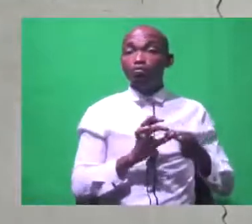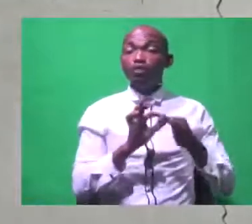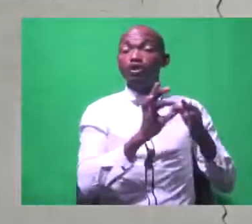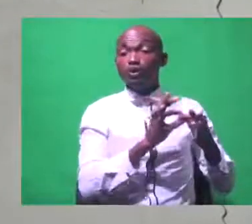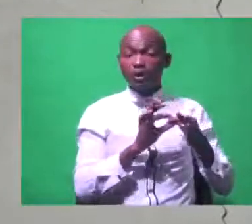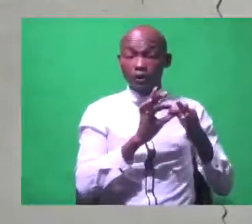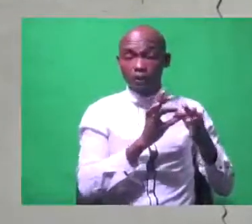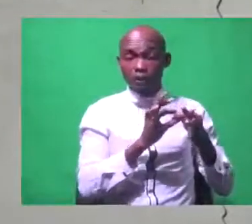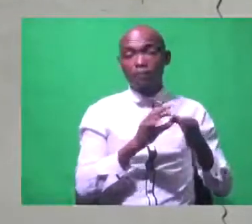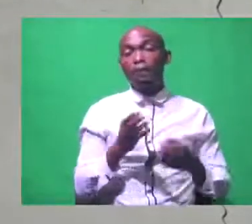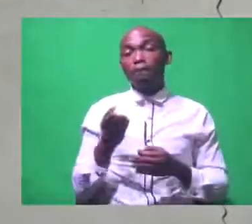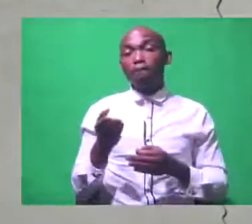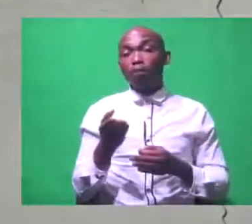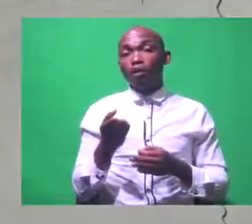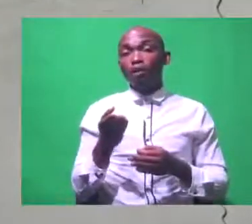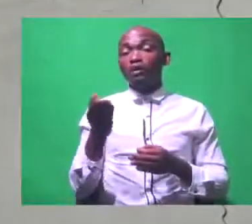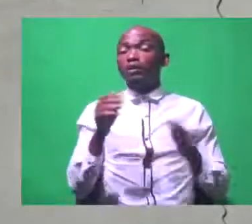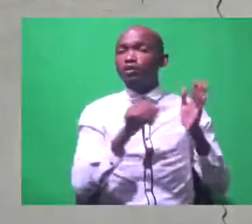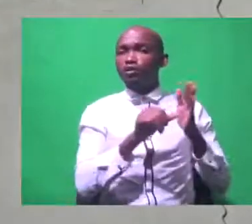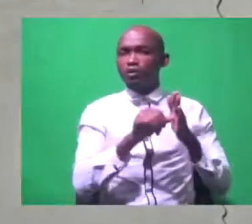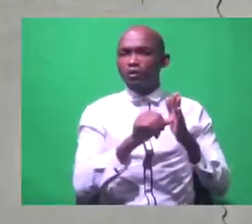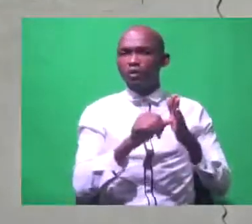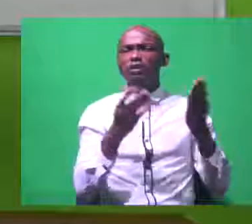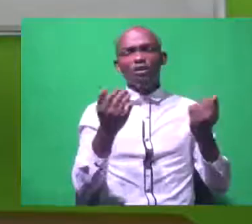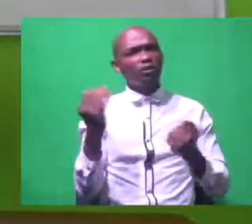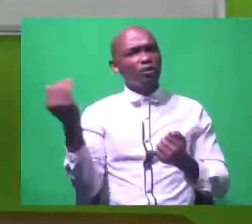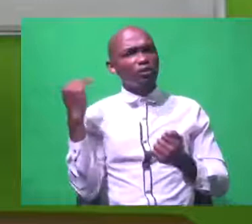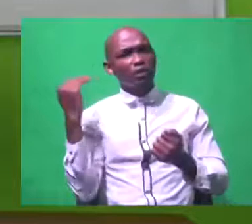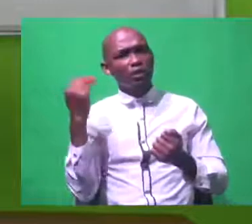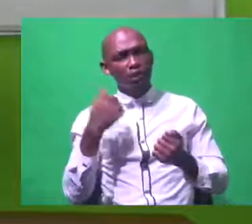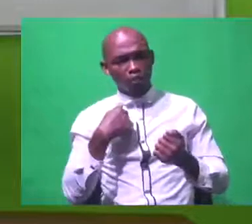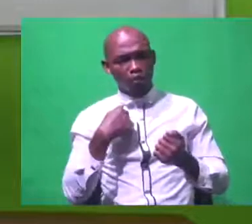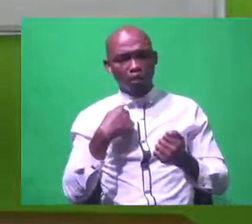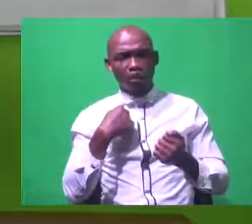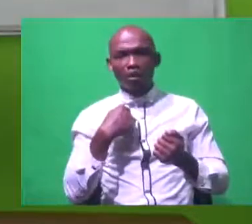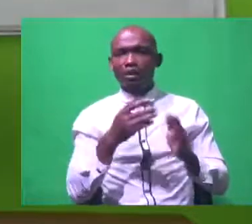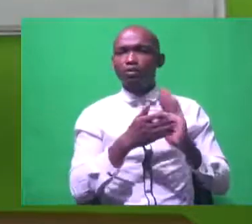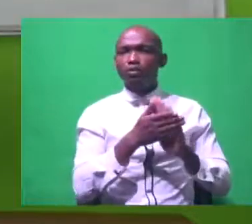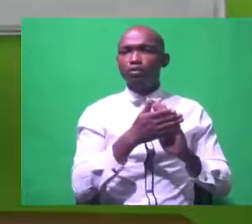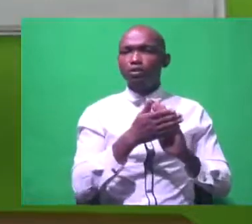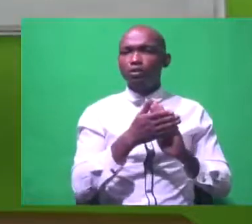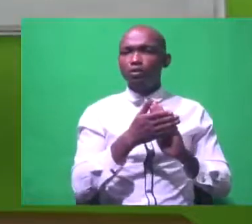Dear students, please, can you tell us the meaning of social organization?